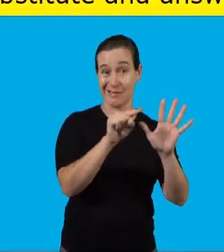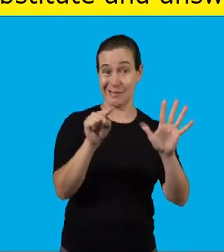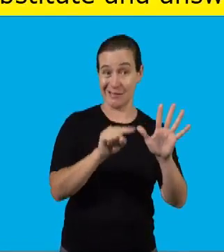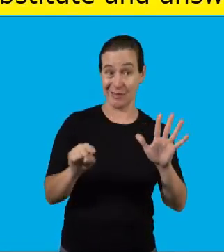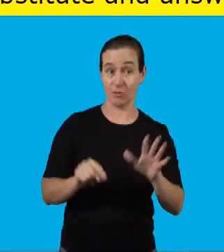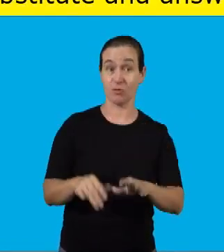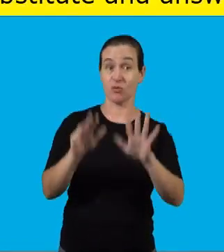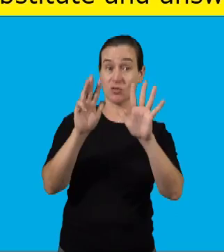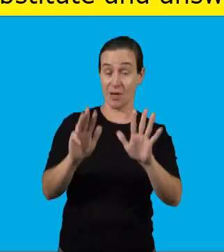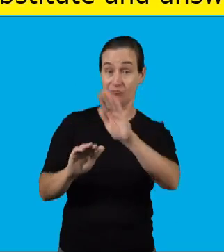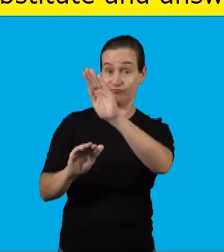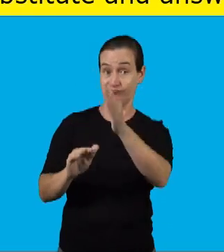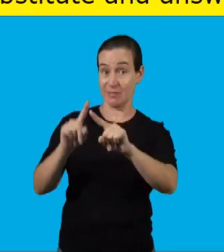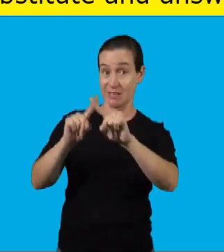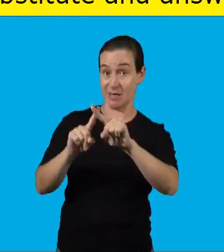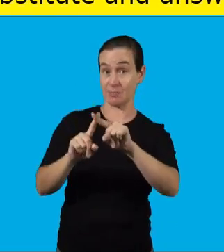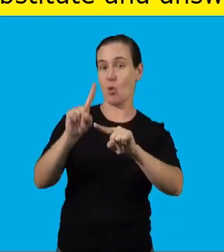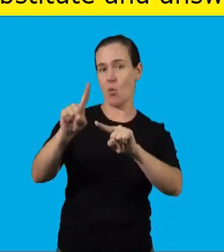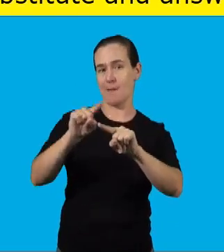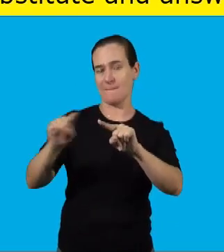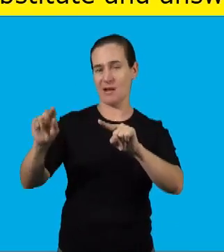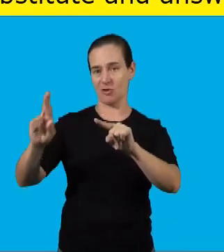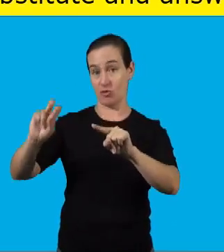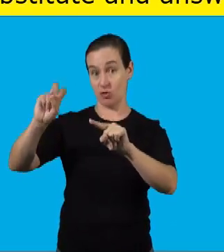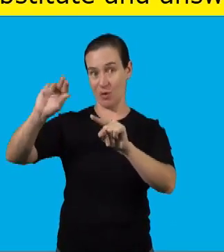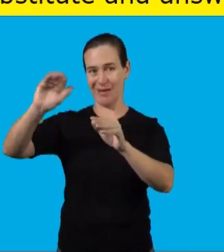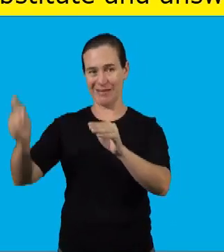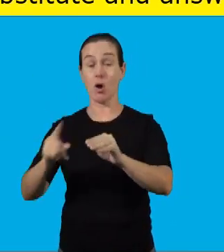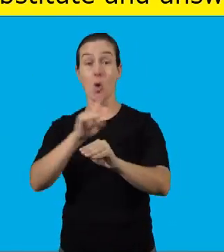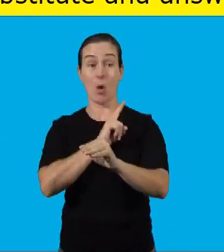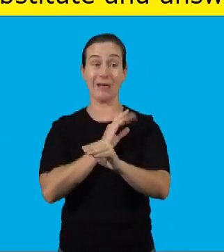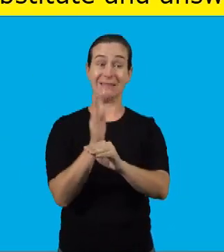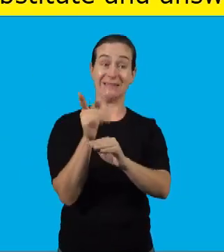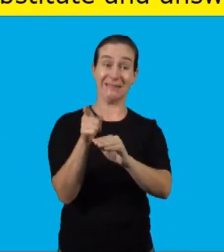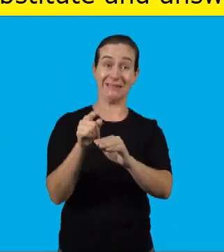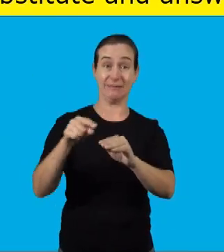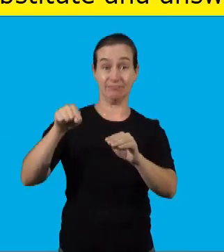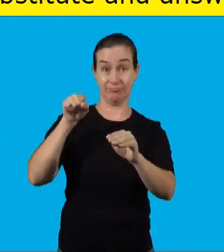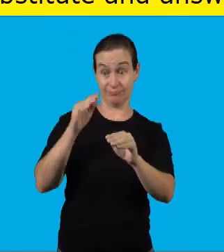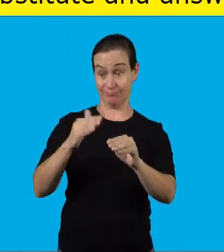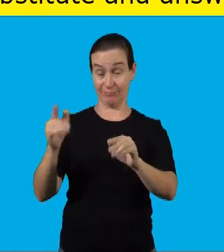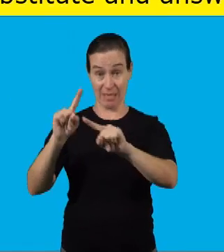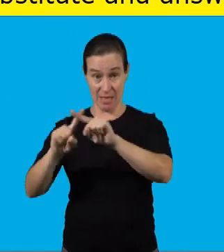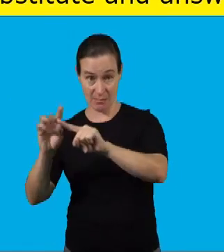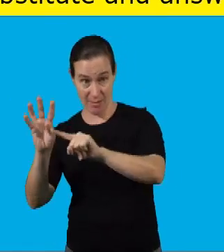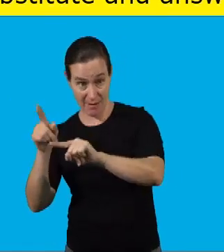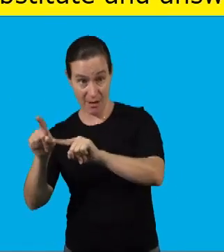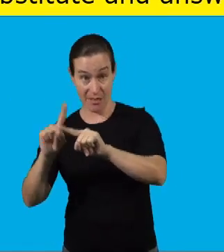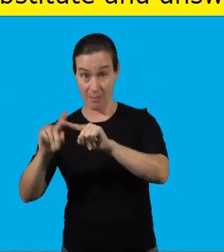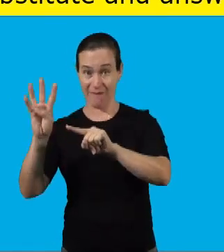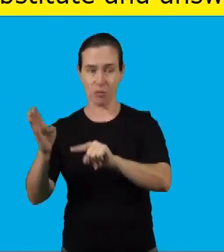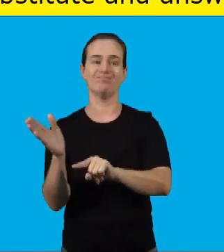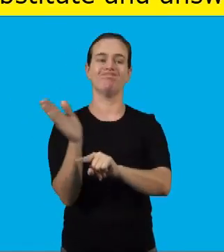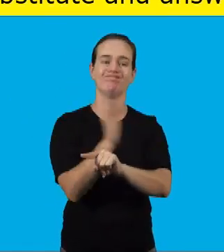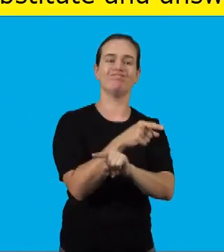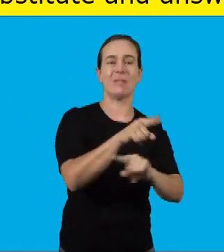9 that is multiplied by 1 minus r squared, and that's what we have there. So remember, we are trying